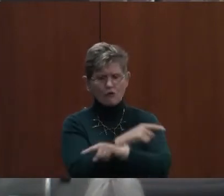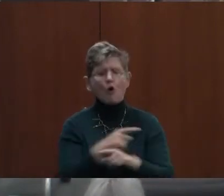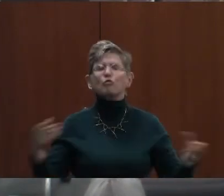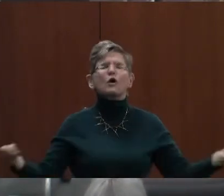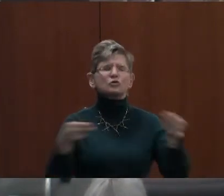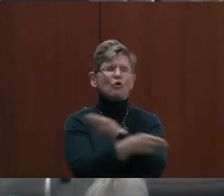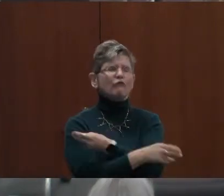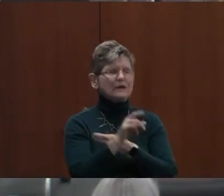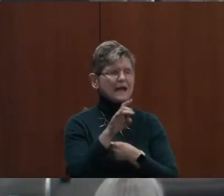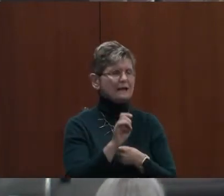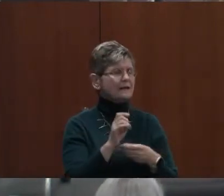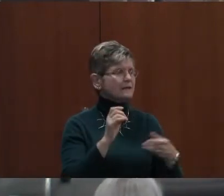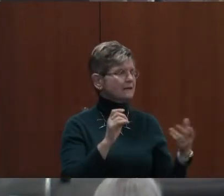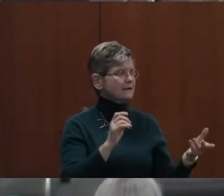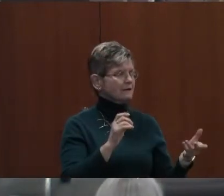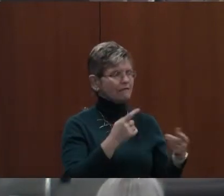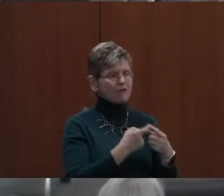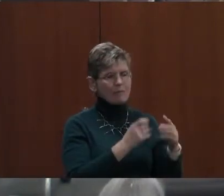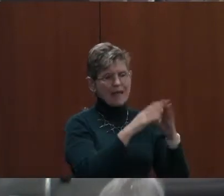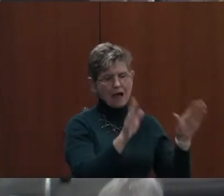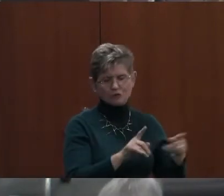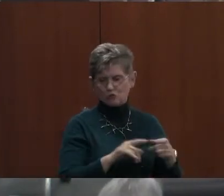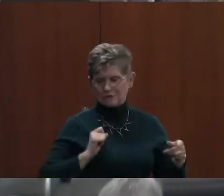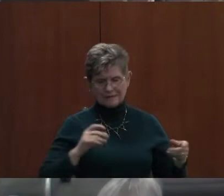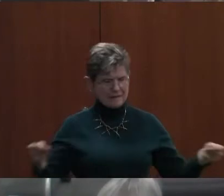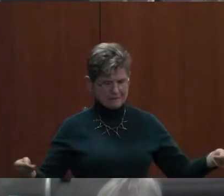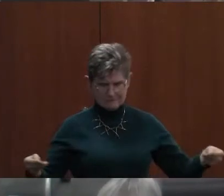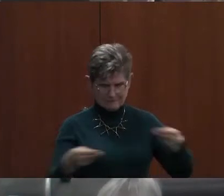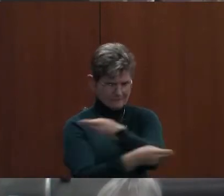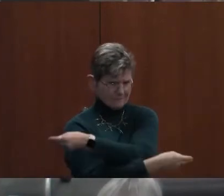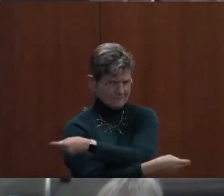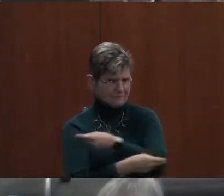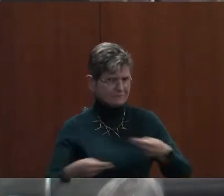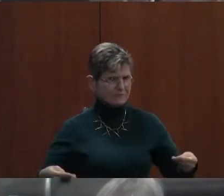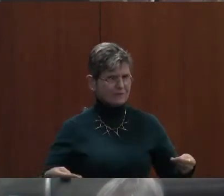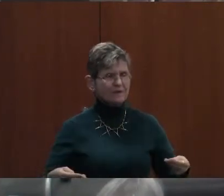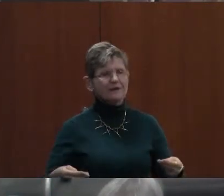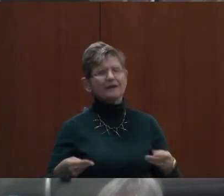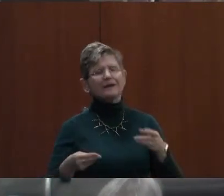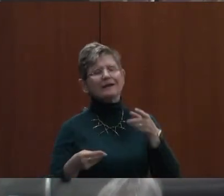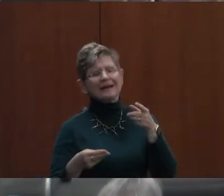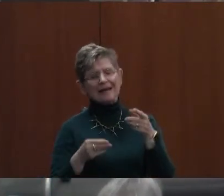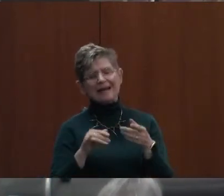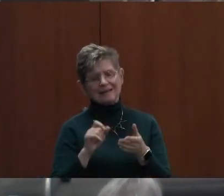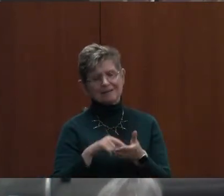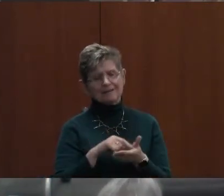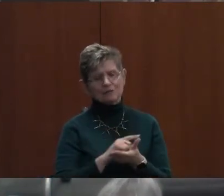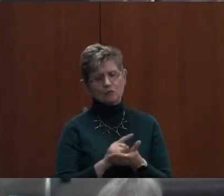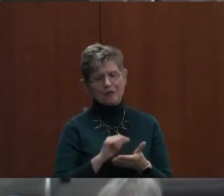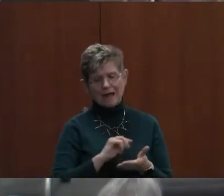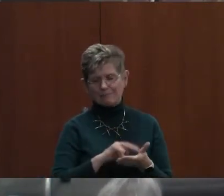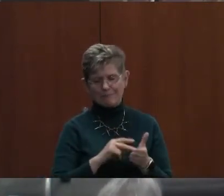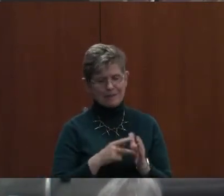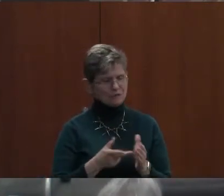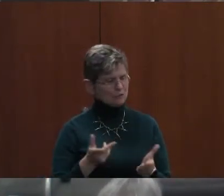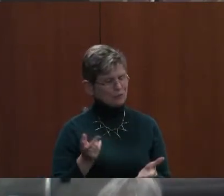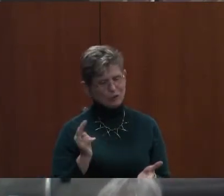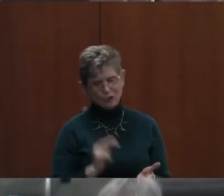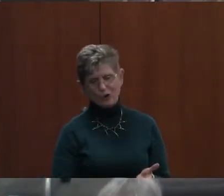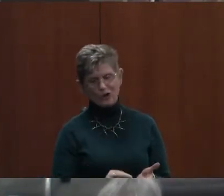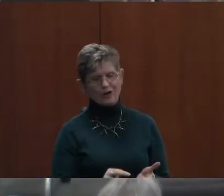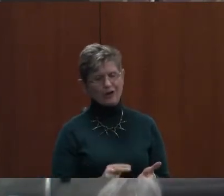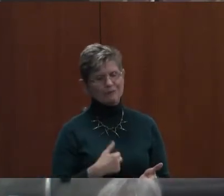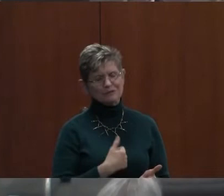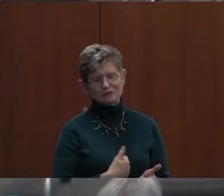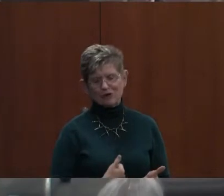bills don't get from one house to the other, they're pretty This much week, dead. It's, and I meant to look it up, and I didn't. It's Thursday or Friday.